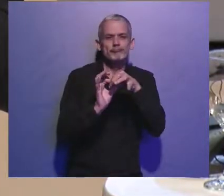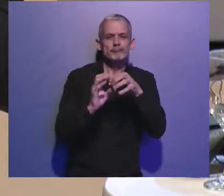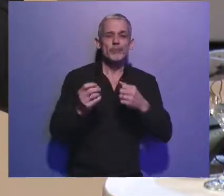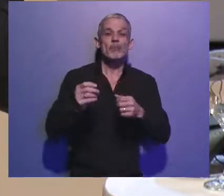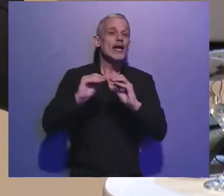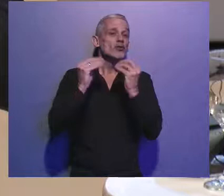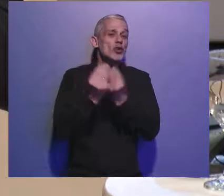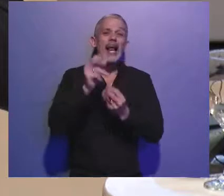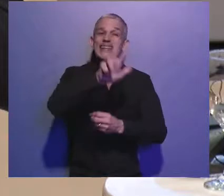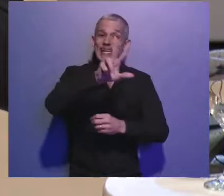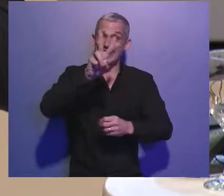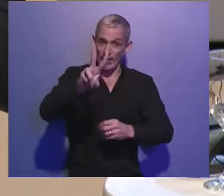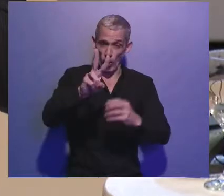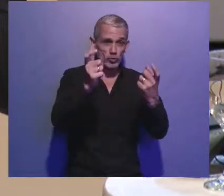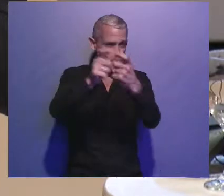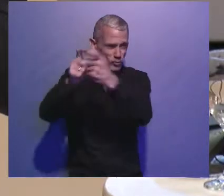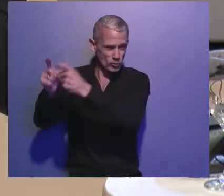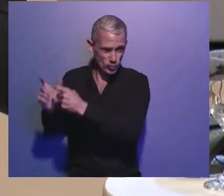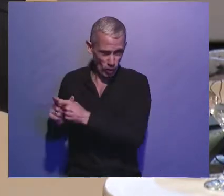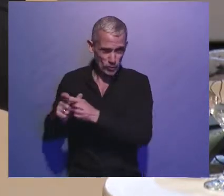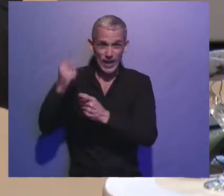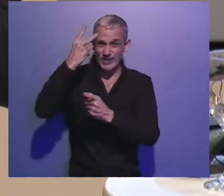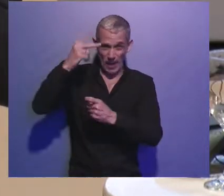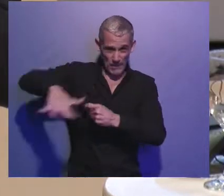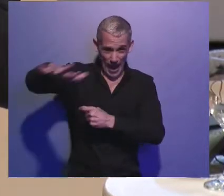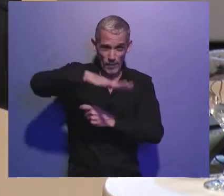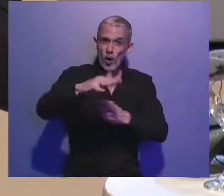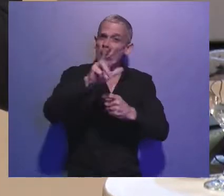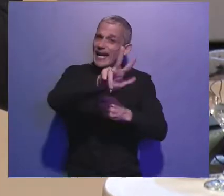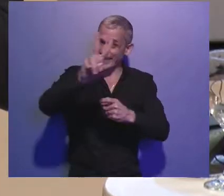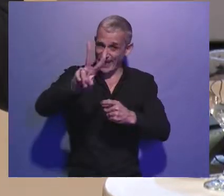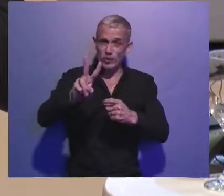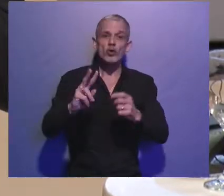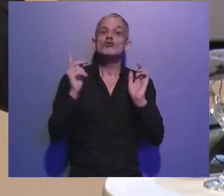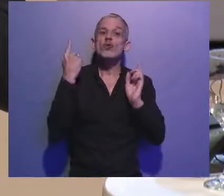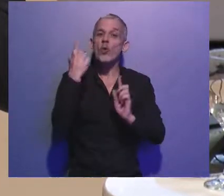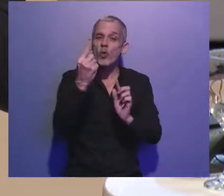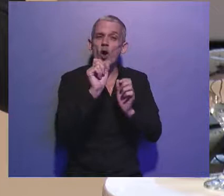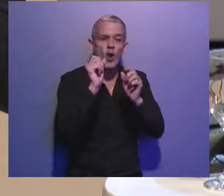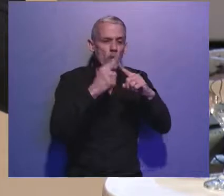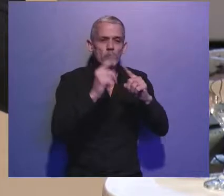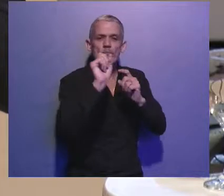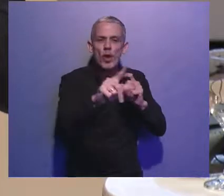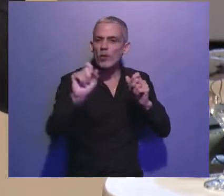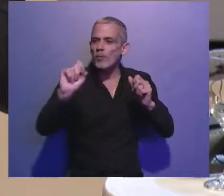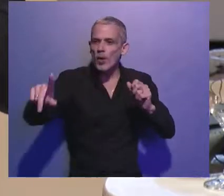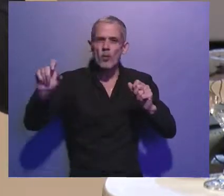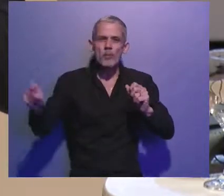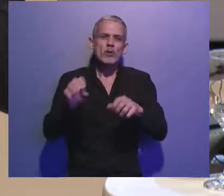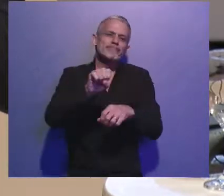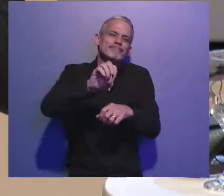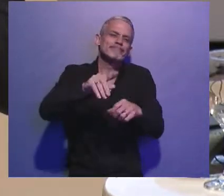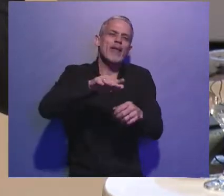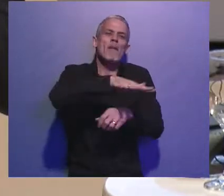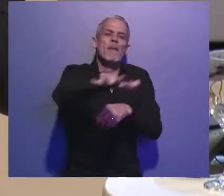participative councils in São Paulo, one to each regional prefecture at the city administrated by a